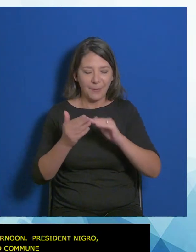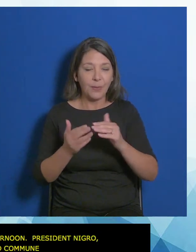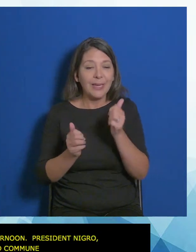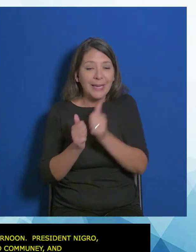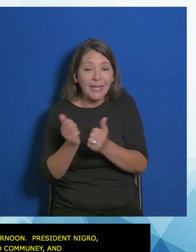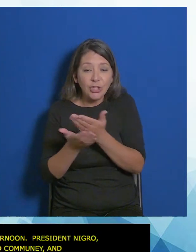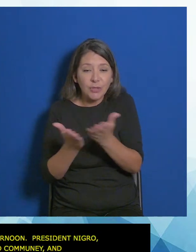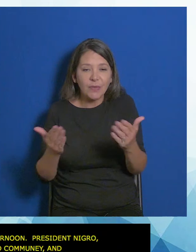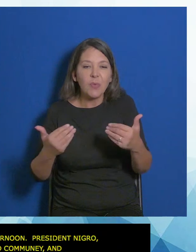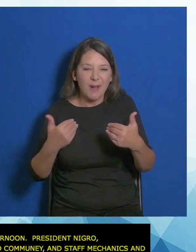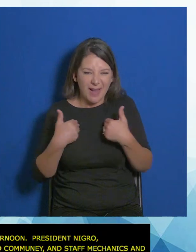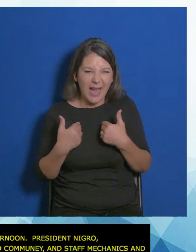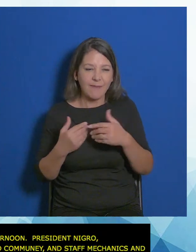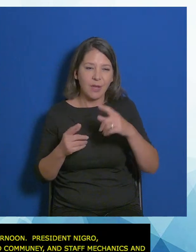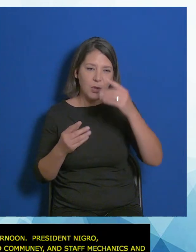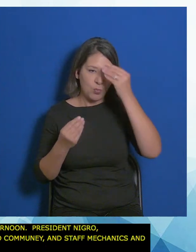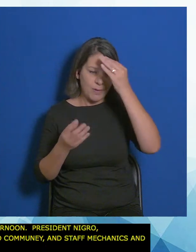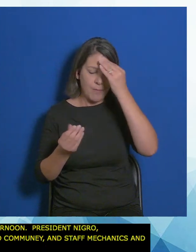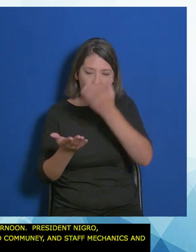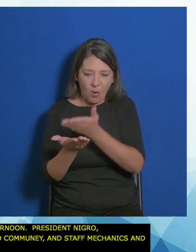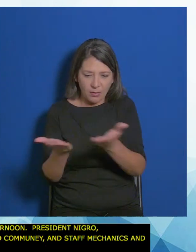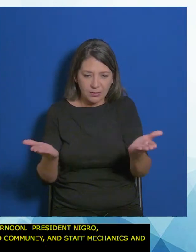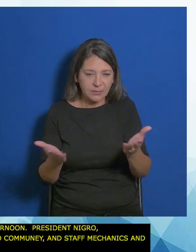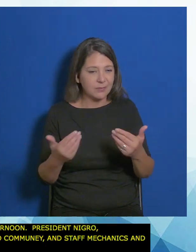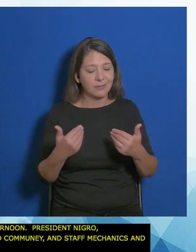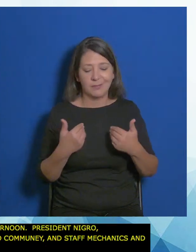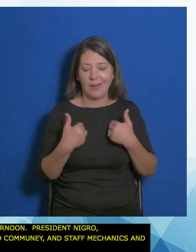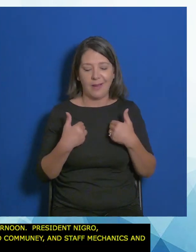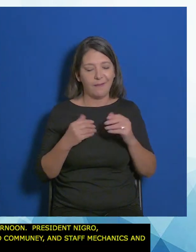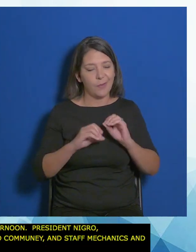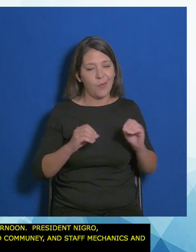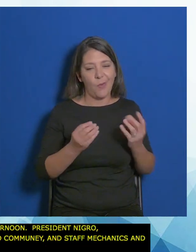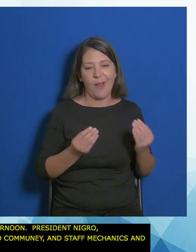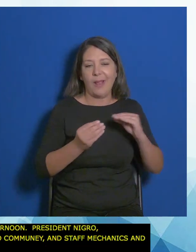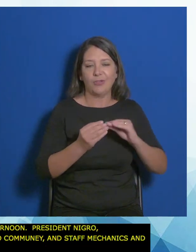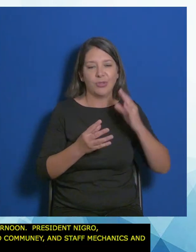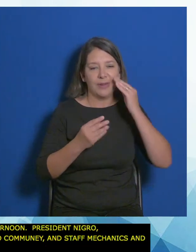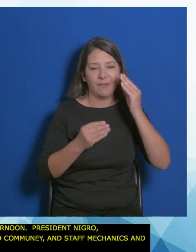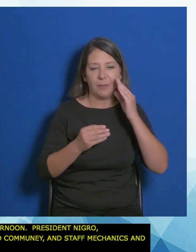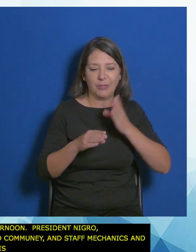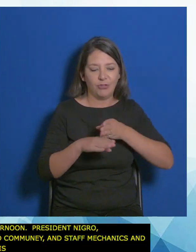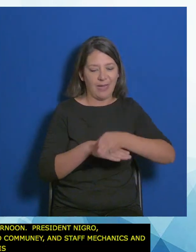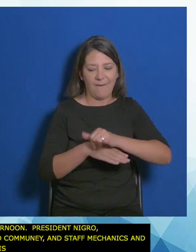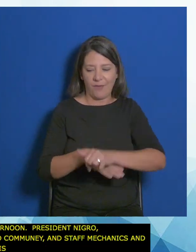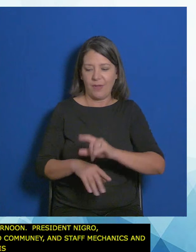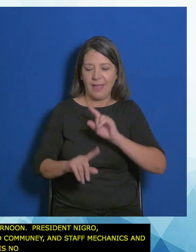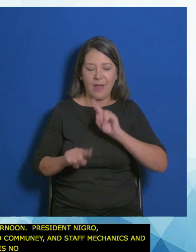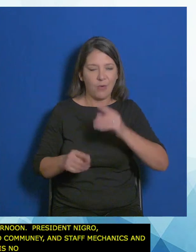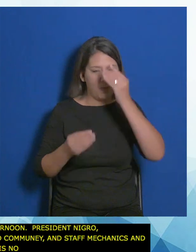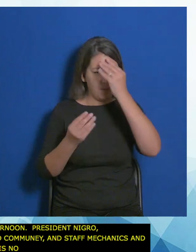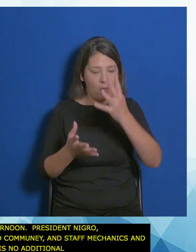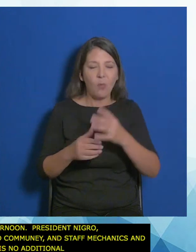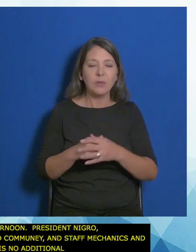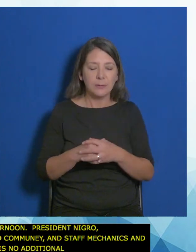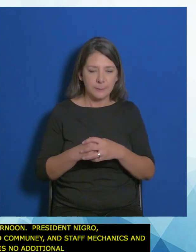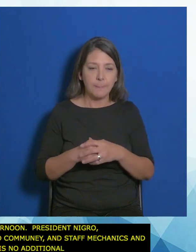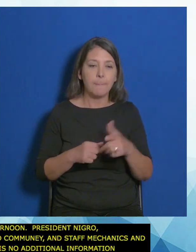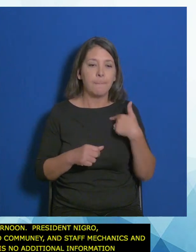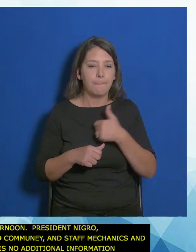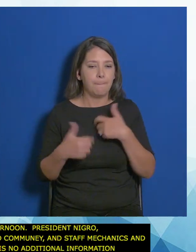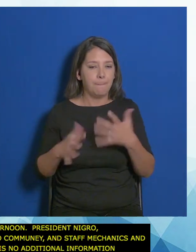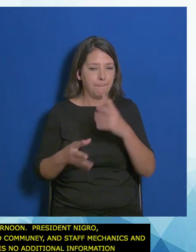their departmental reports. There is no additional information that has come forth since those reports were provided to you last